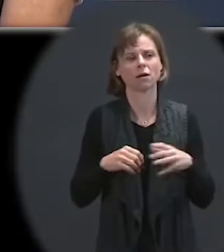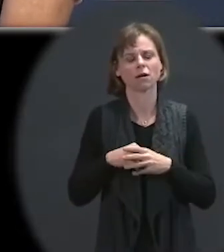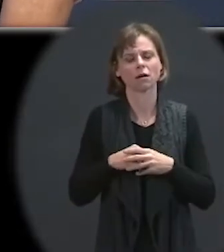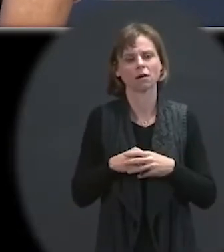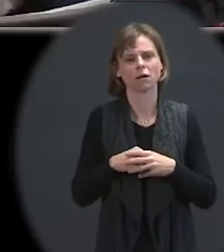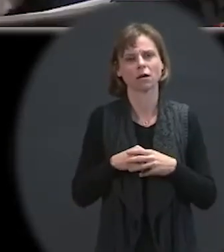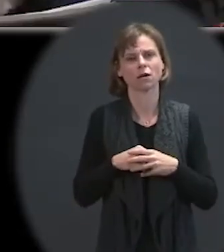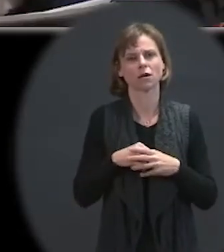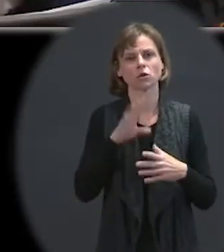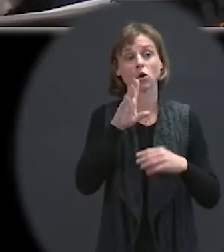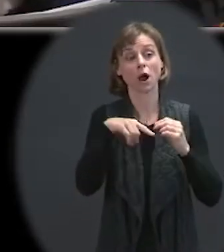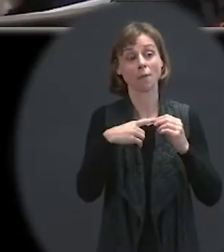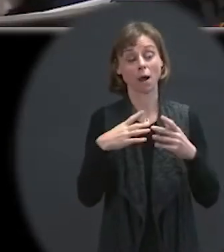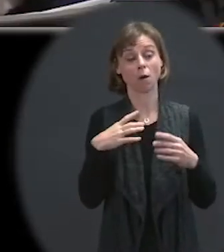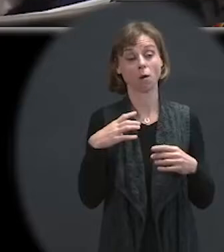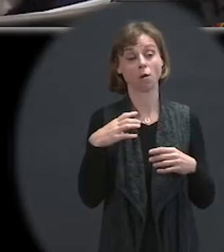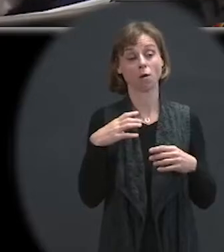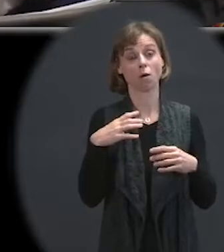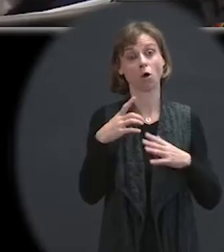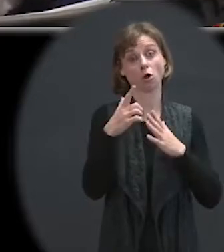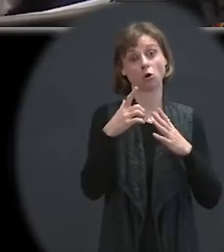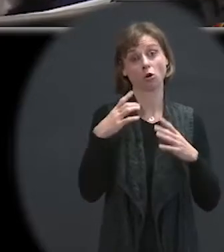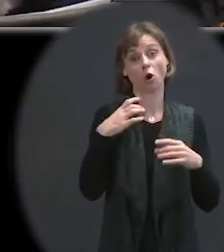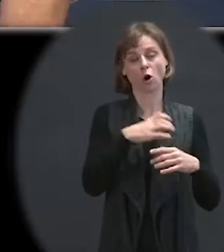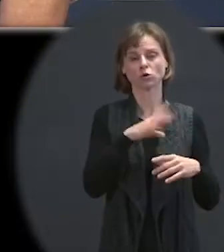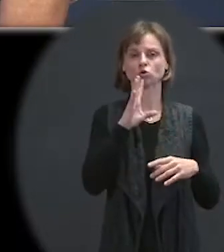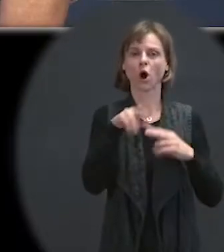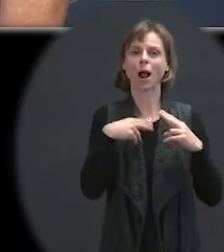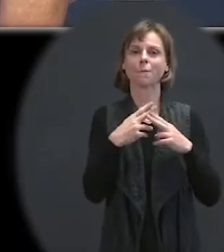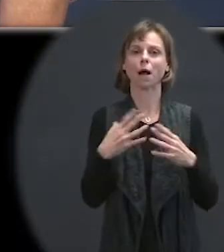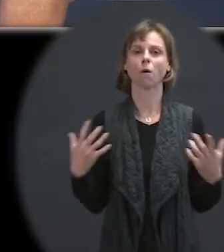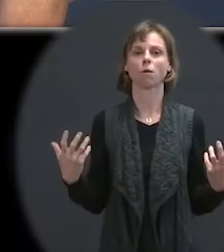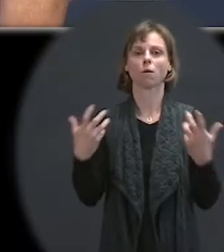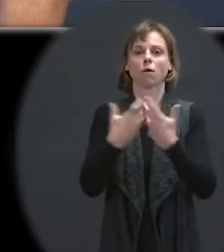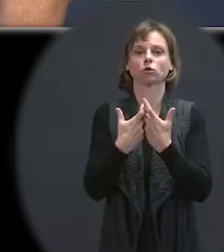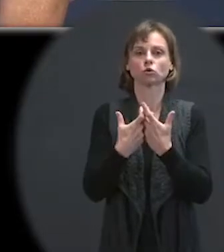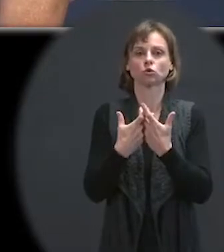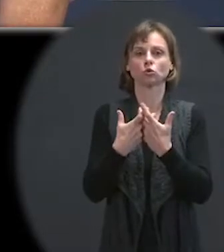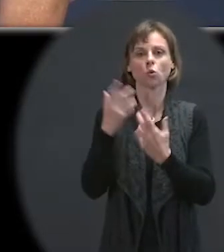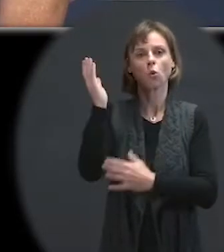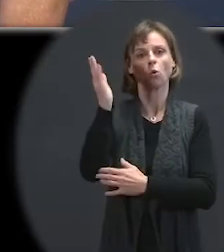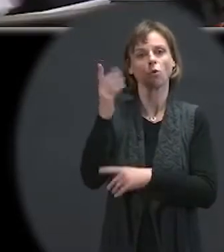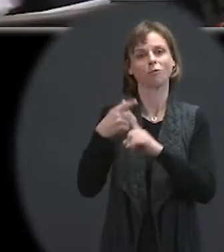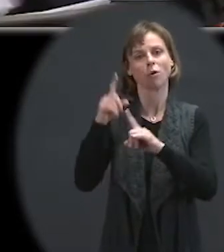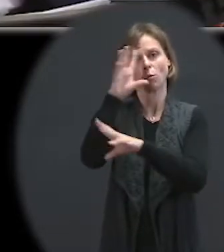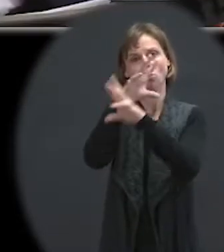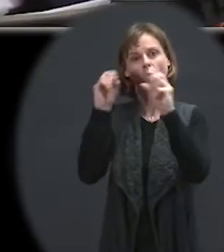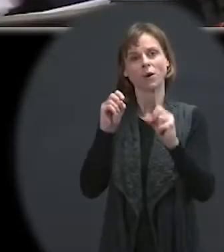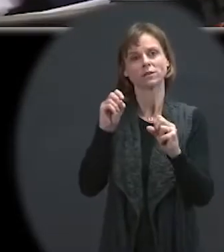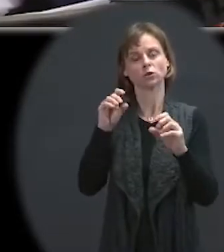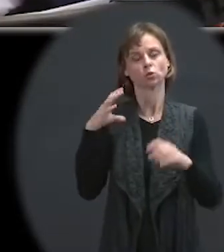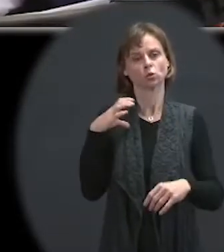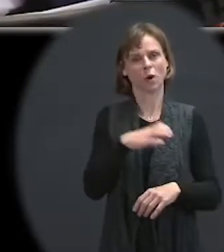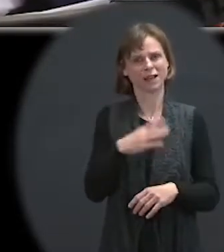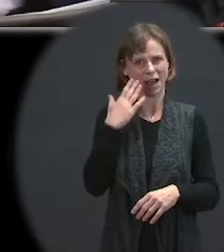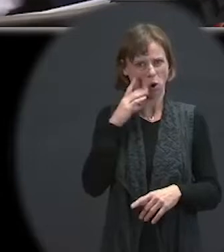other conversations about a joint address to Congress? I know you got asked about this recently, and if it's not in person, would he be